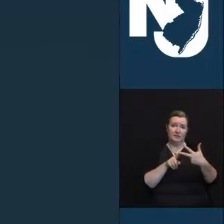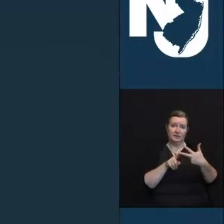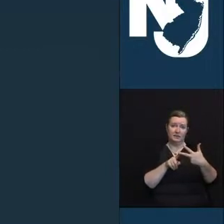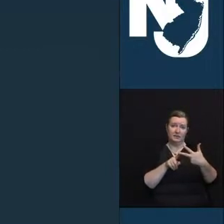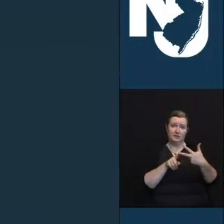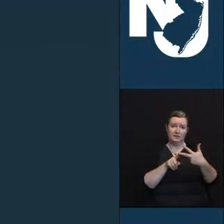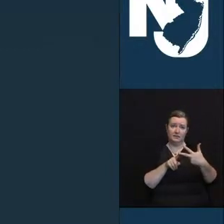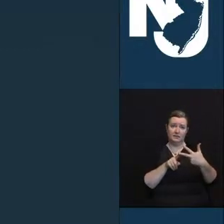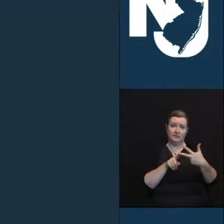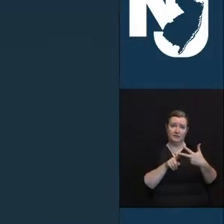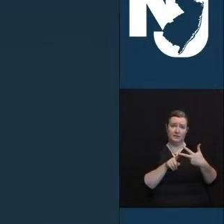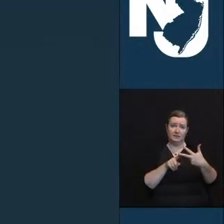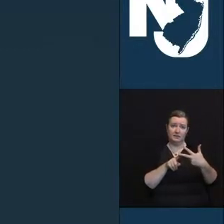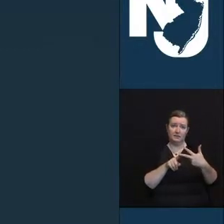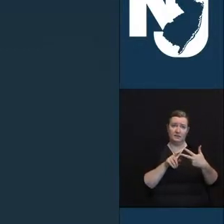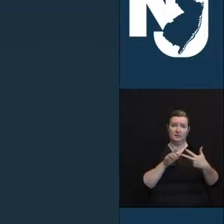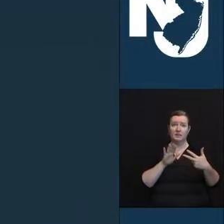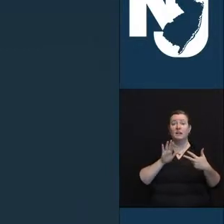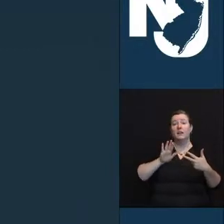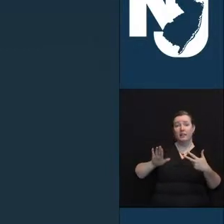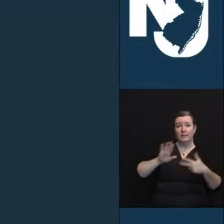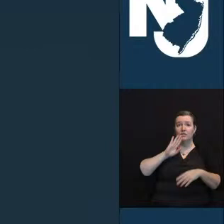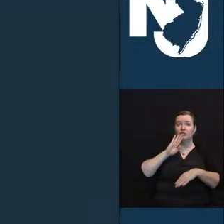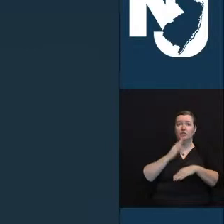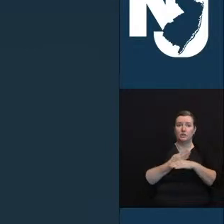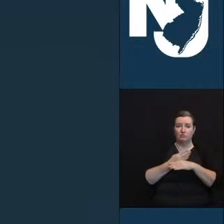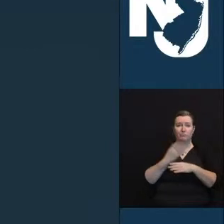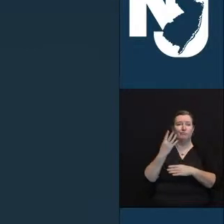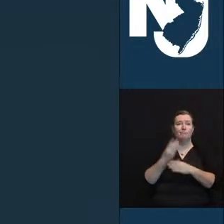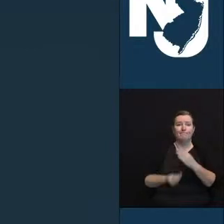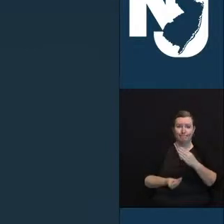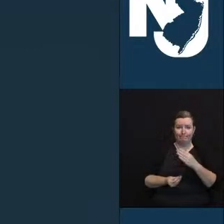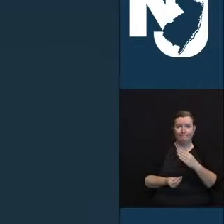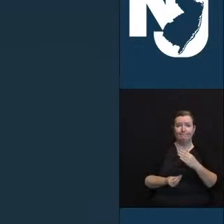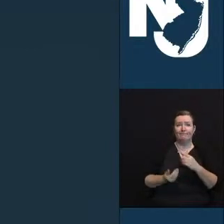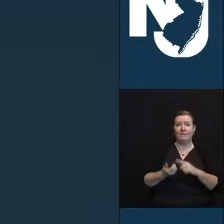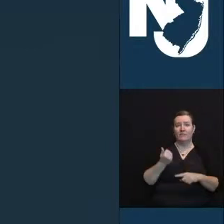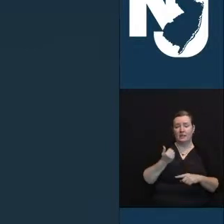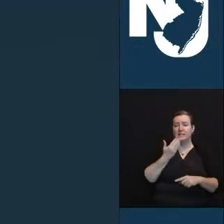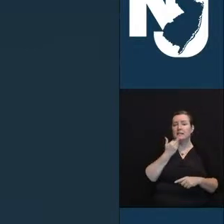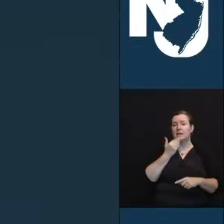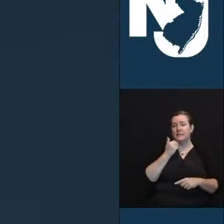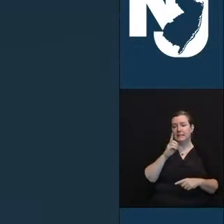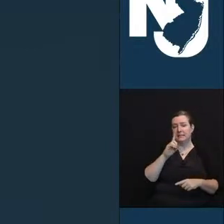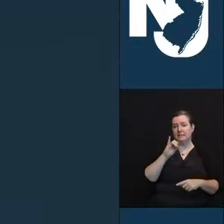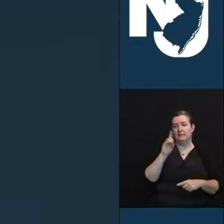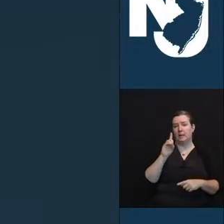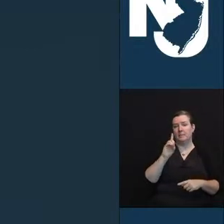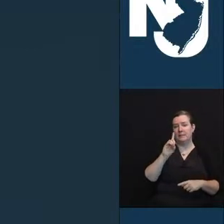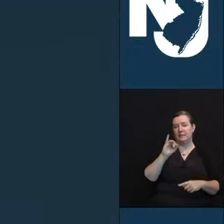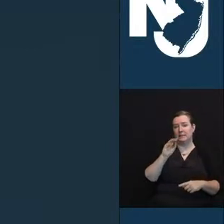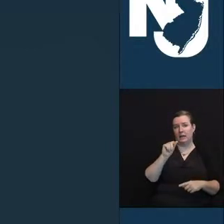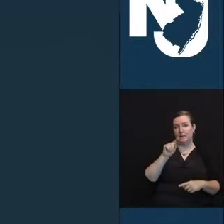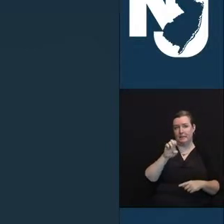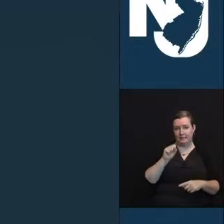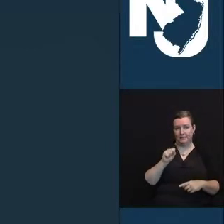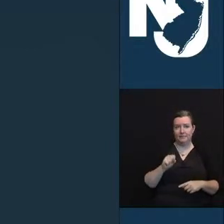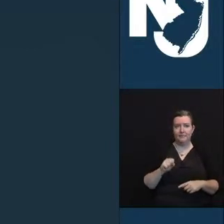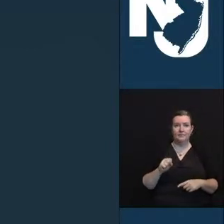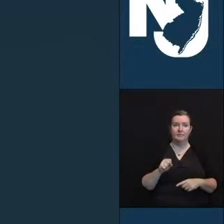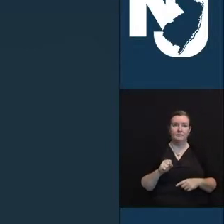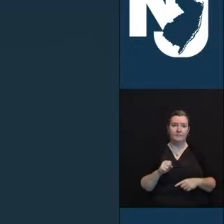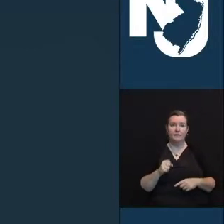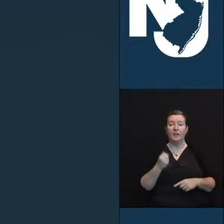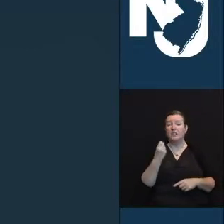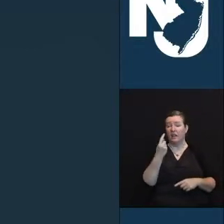age of 33 from complications from diabetes. And they're also being fondly remembered by their 11 grandchildren and a